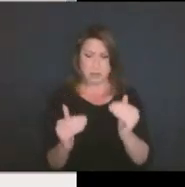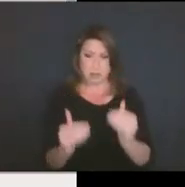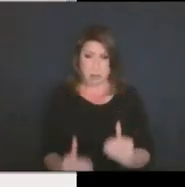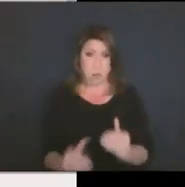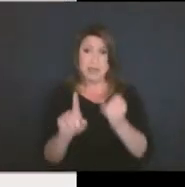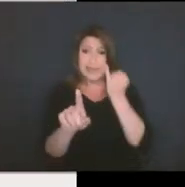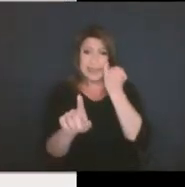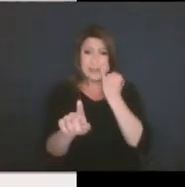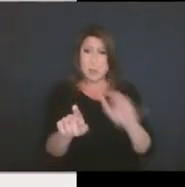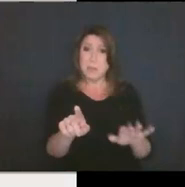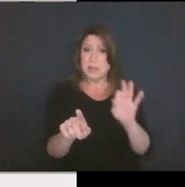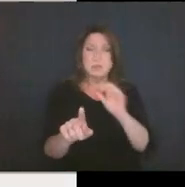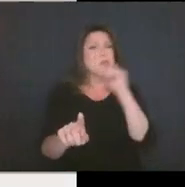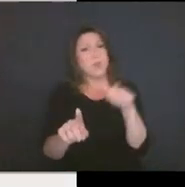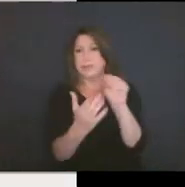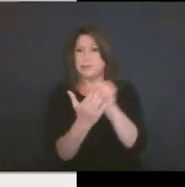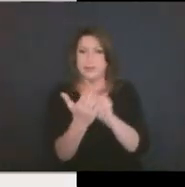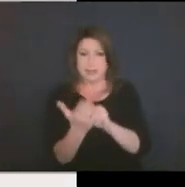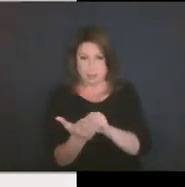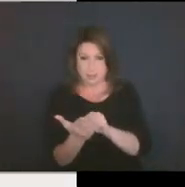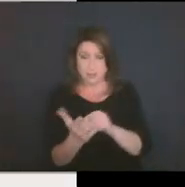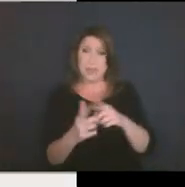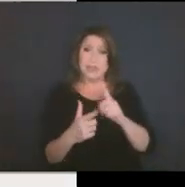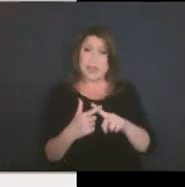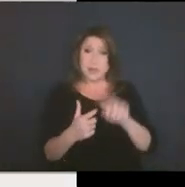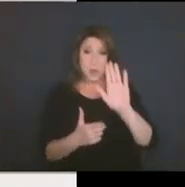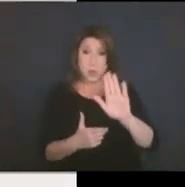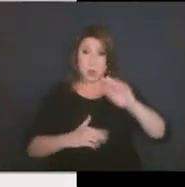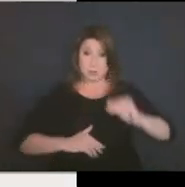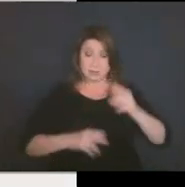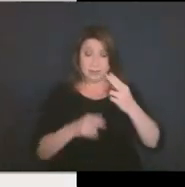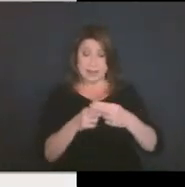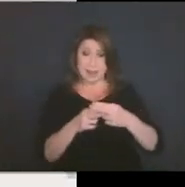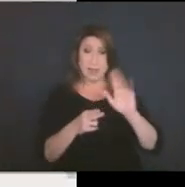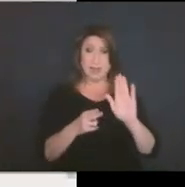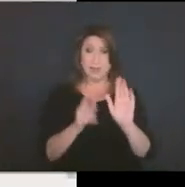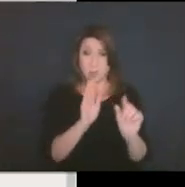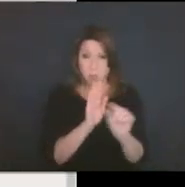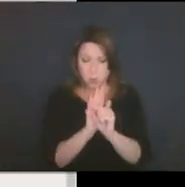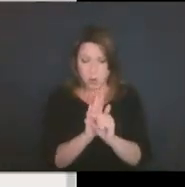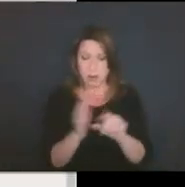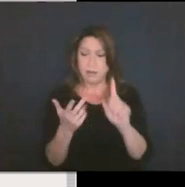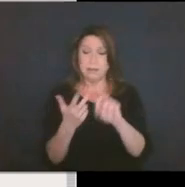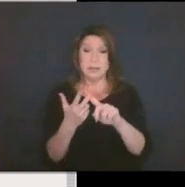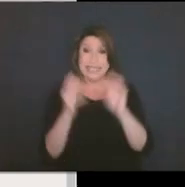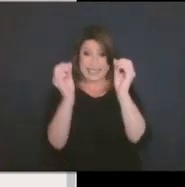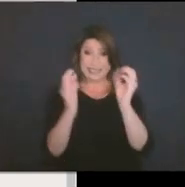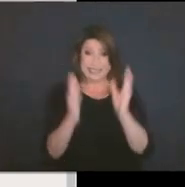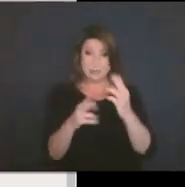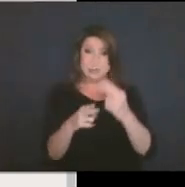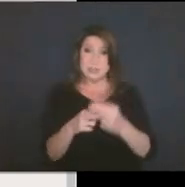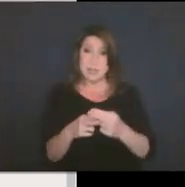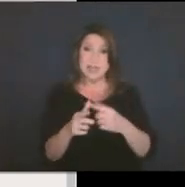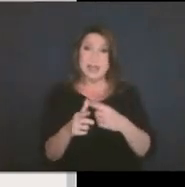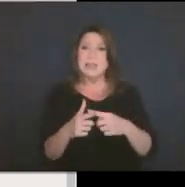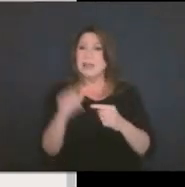needs delivery. Then you're going to put your student's name, their grade, their teacher, and then here is where they would